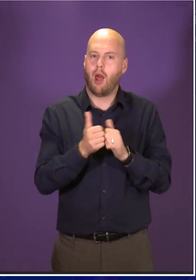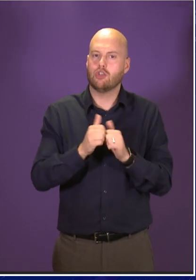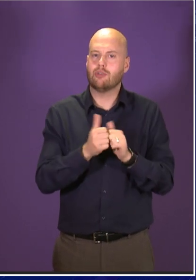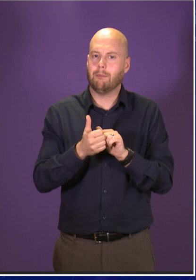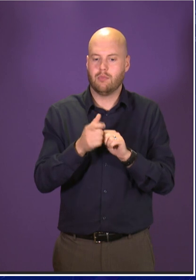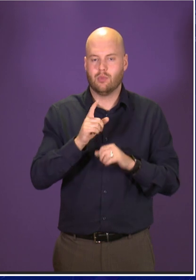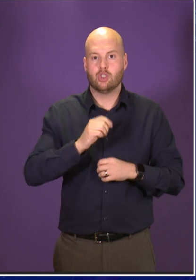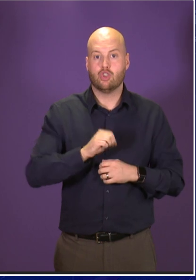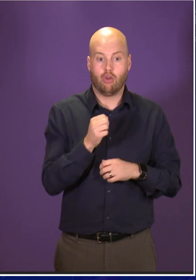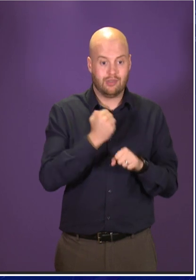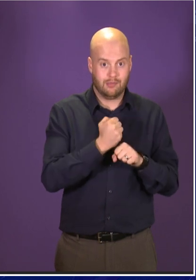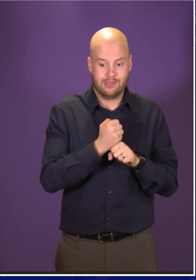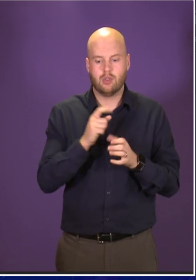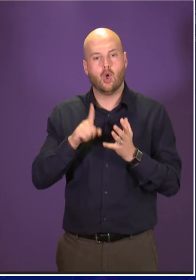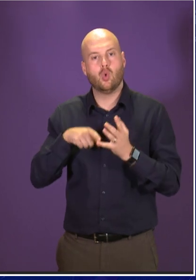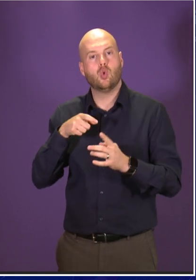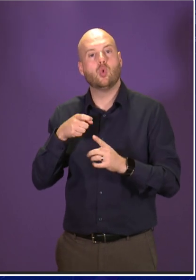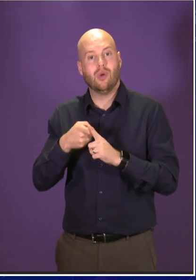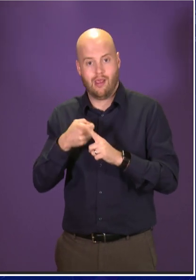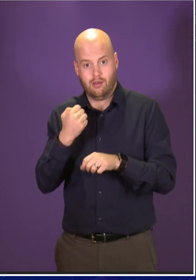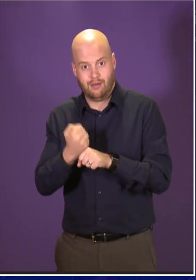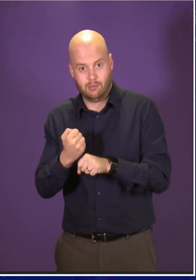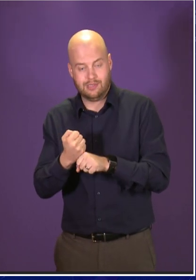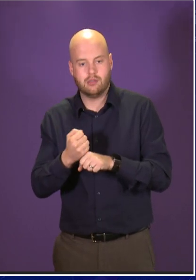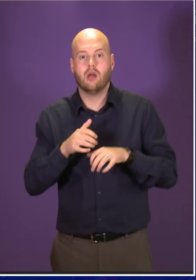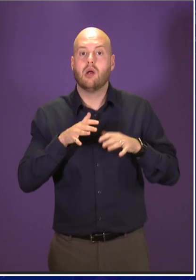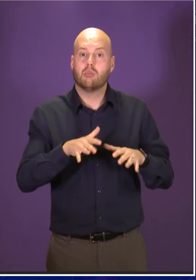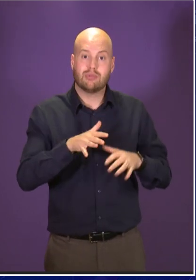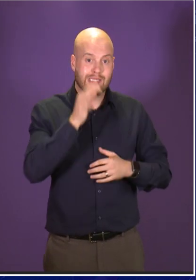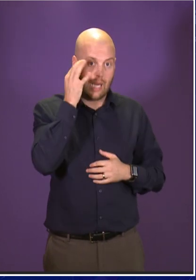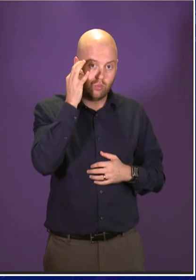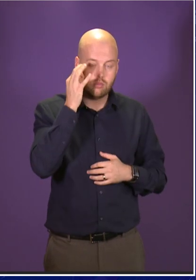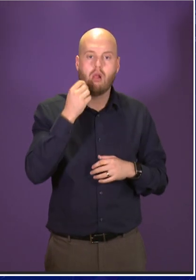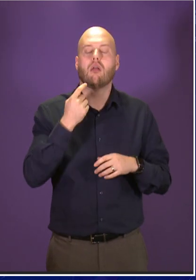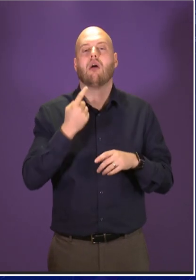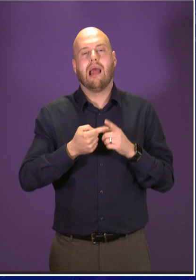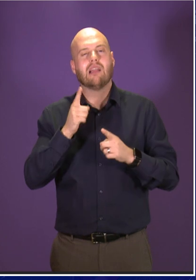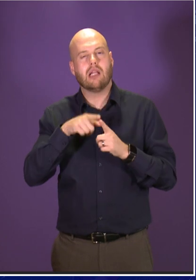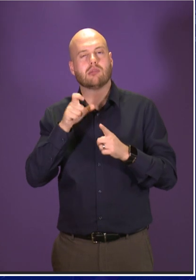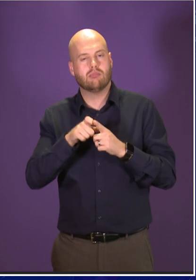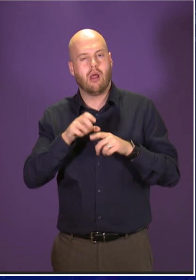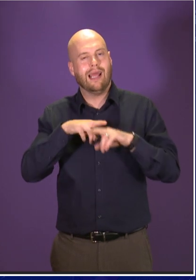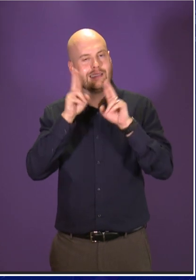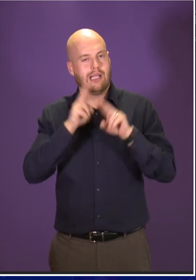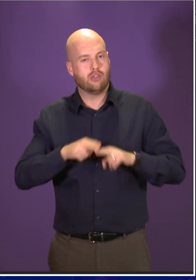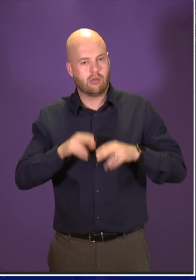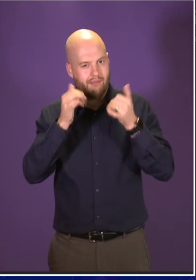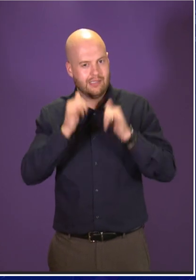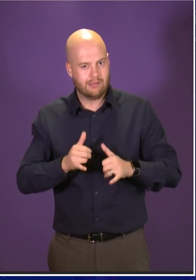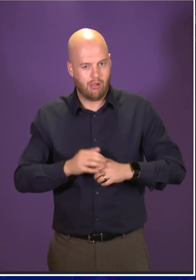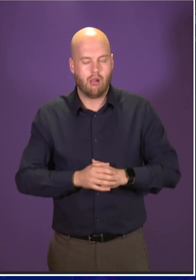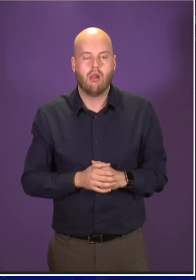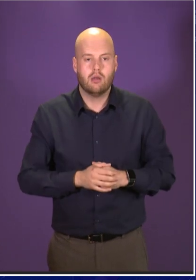UK governments, the British Council, and the Edinburgh International Festival. And I'm delighted to say that we will be hearing